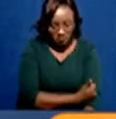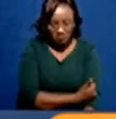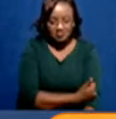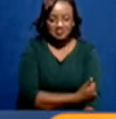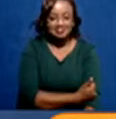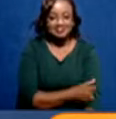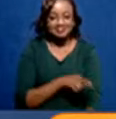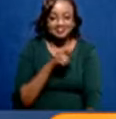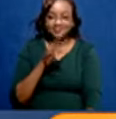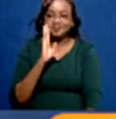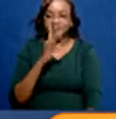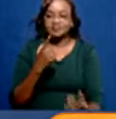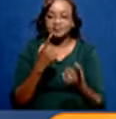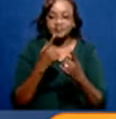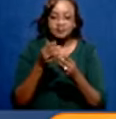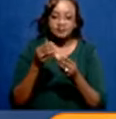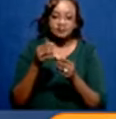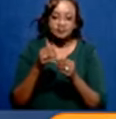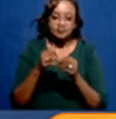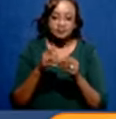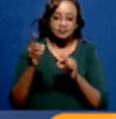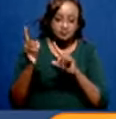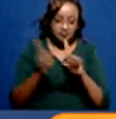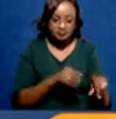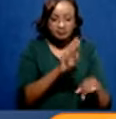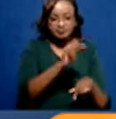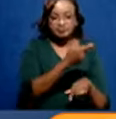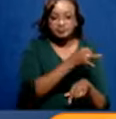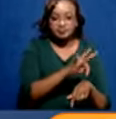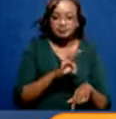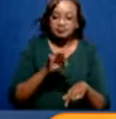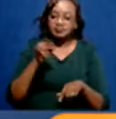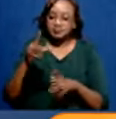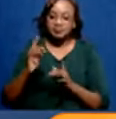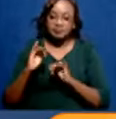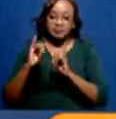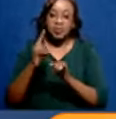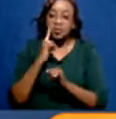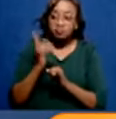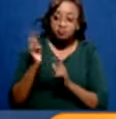will succeed the National Health Insurance Fund that has been the chairperson of the board,